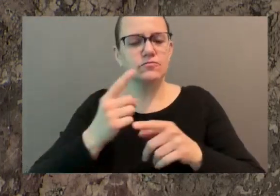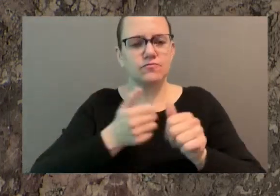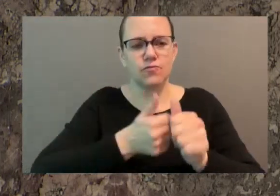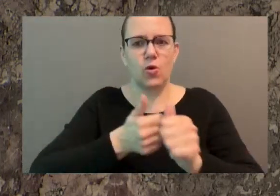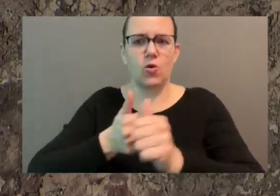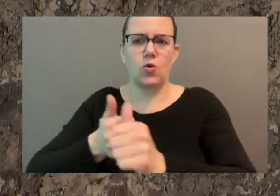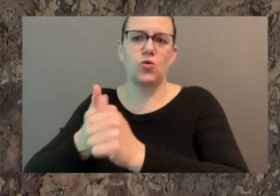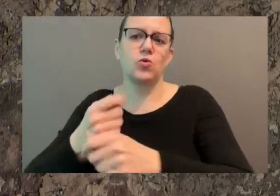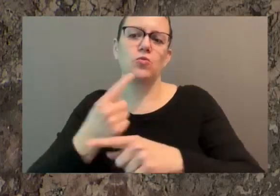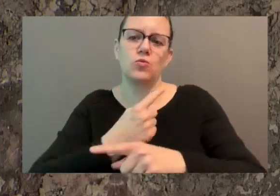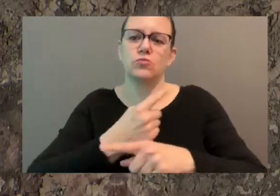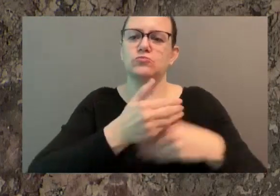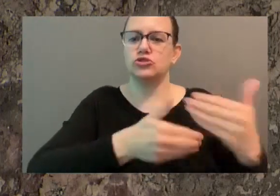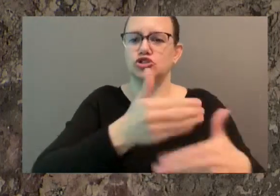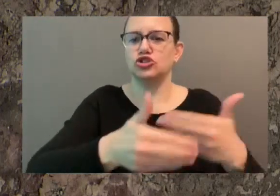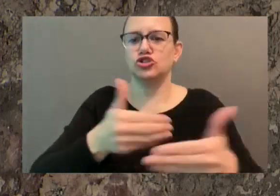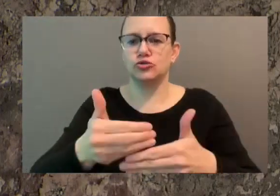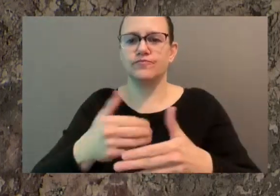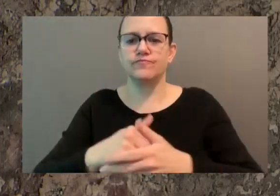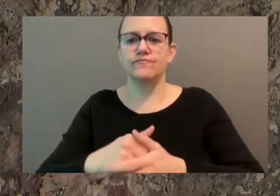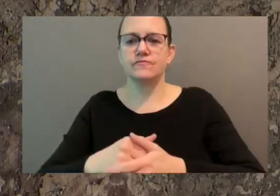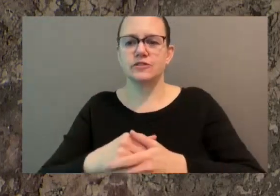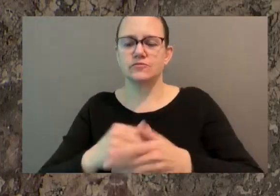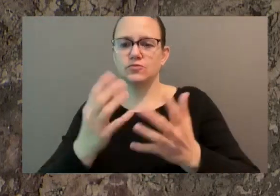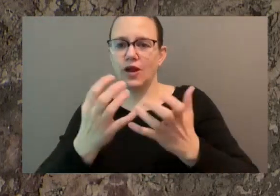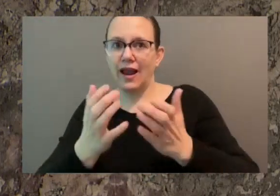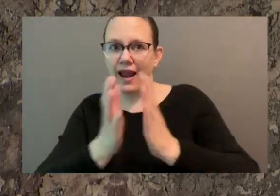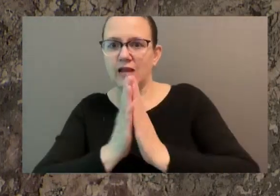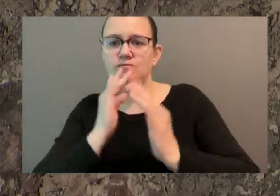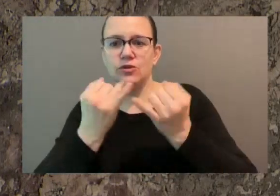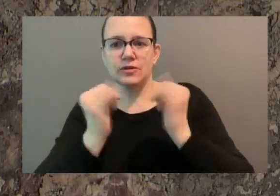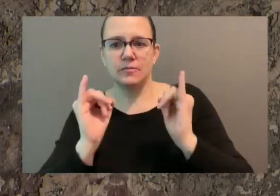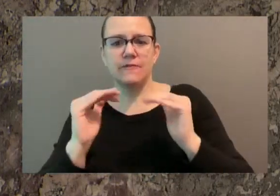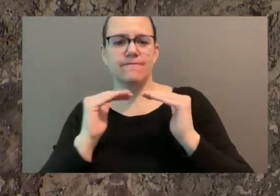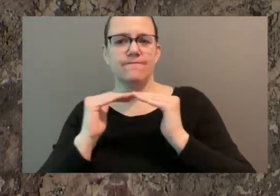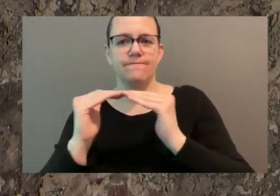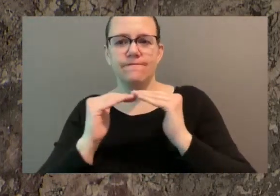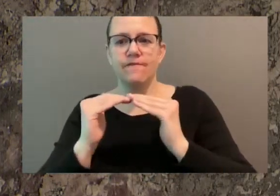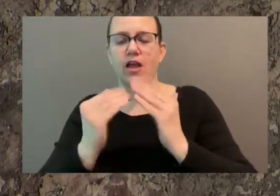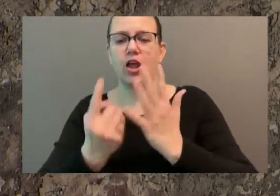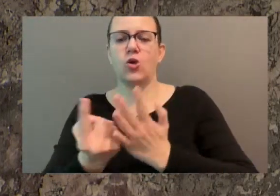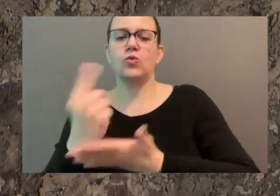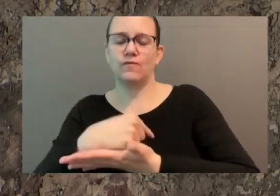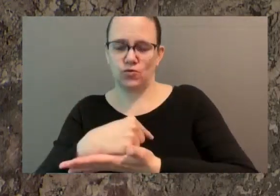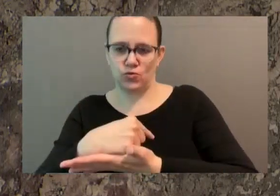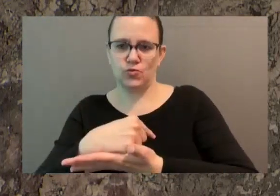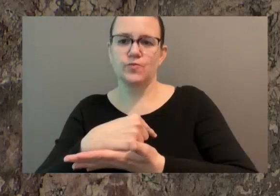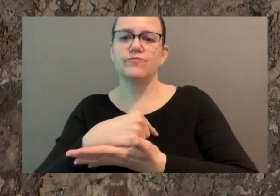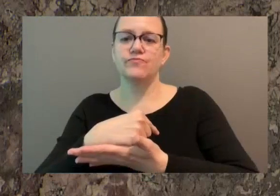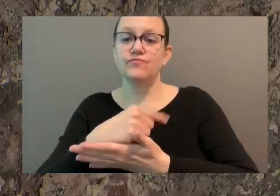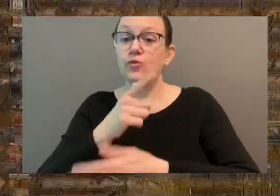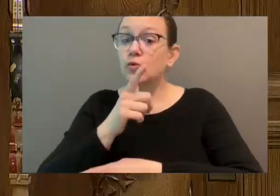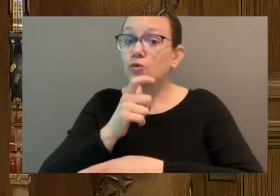General's office is the right thing to do. It is what's going to take place to answer these questions. Thank you.